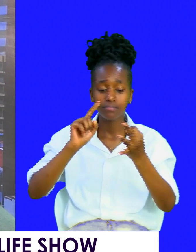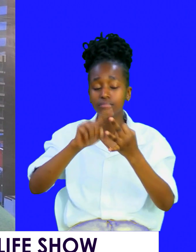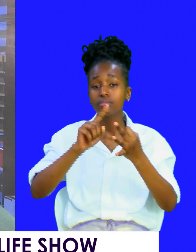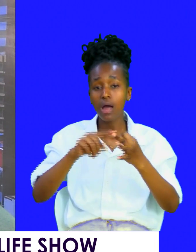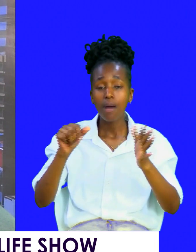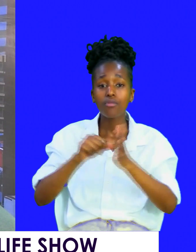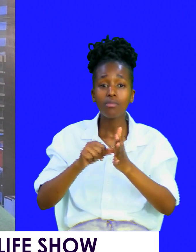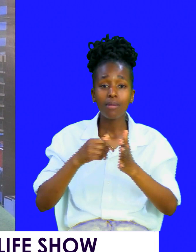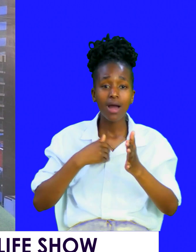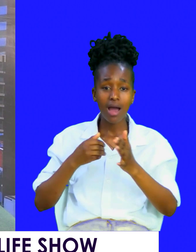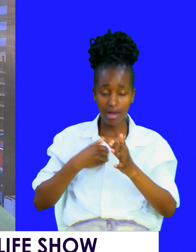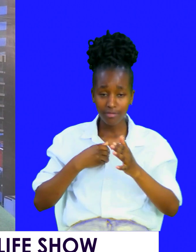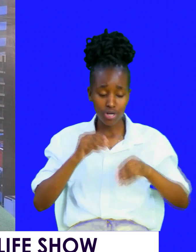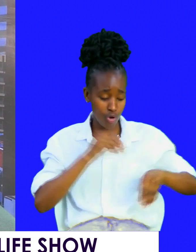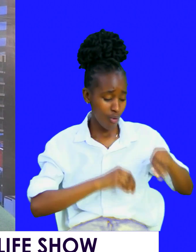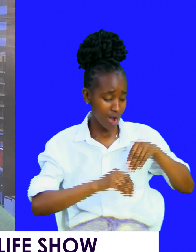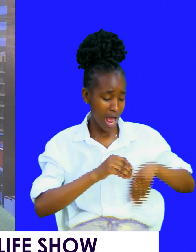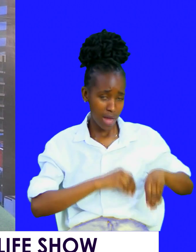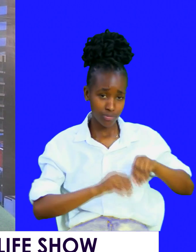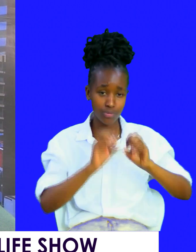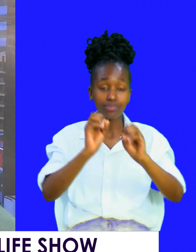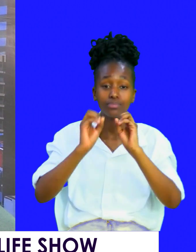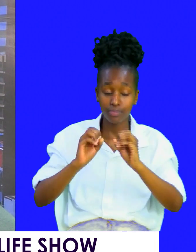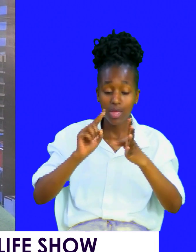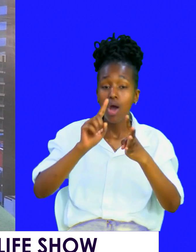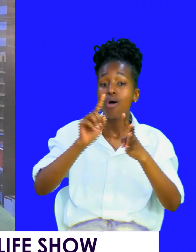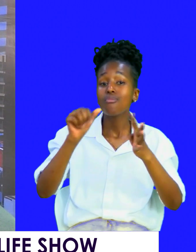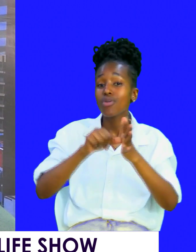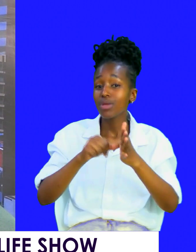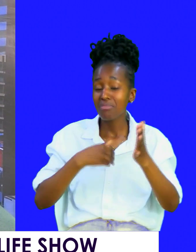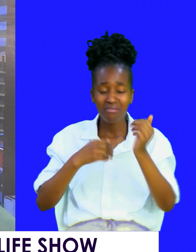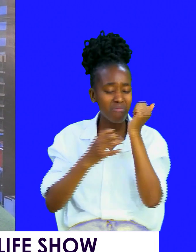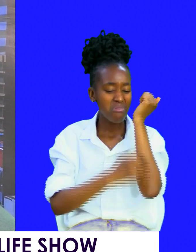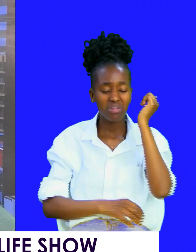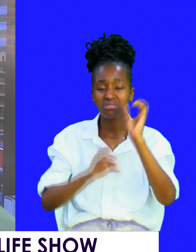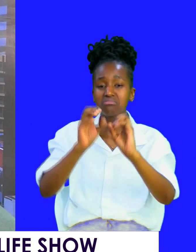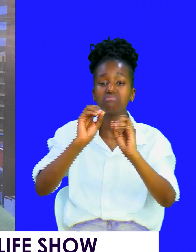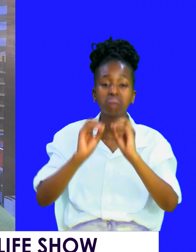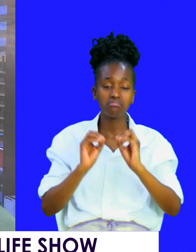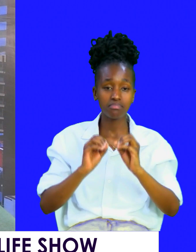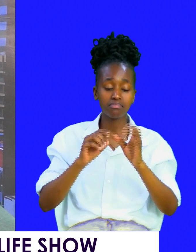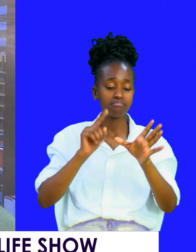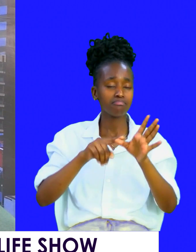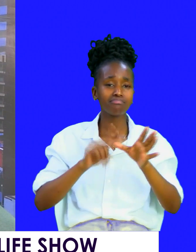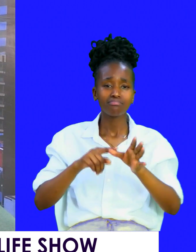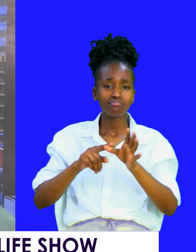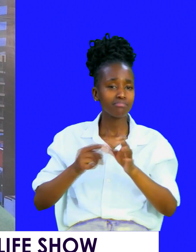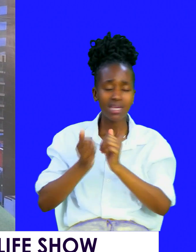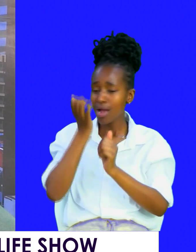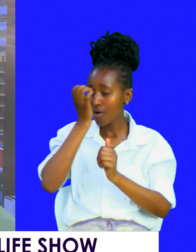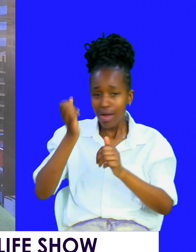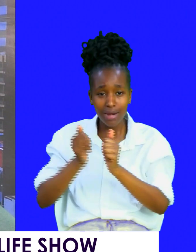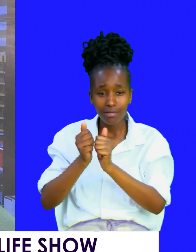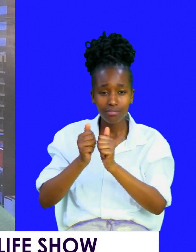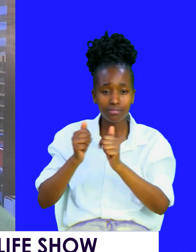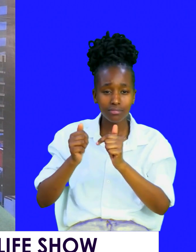even in corruption. The problem is not even in the poverty in the land, in the betrayals that we see around. The problem is